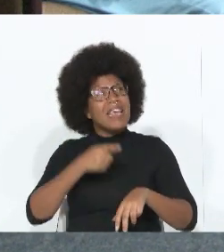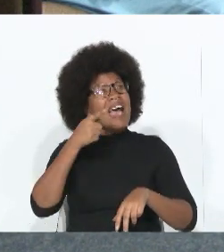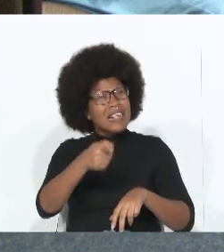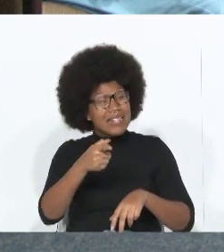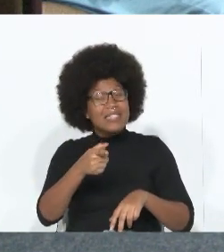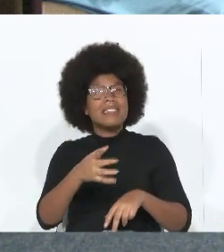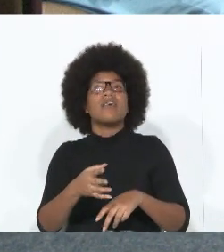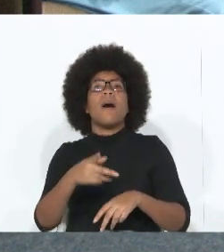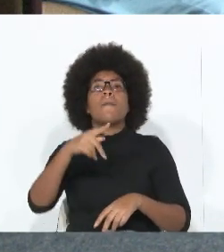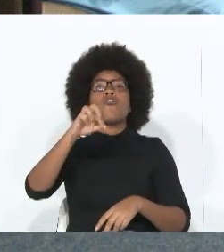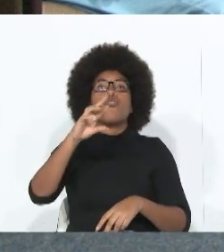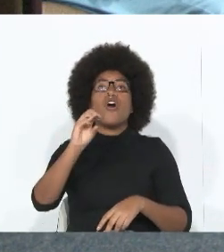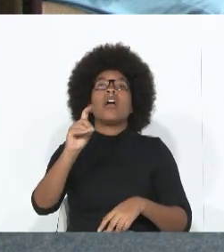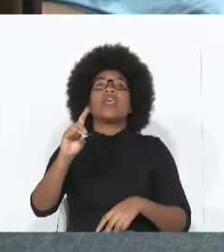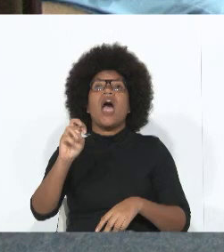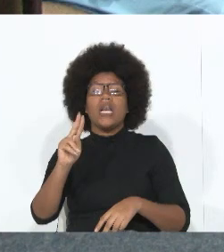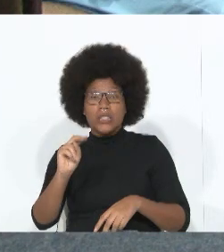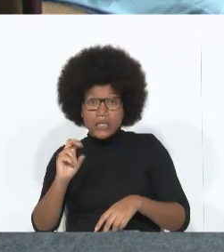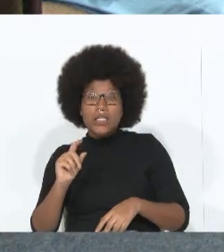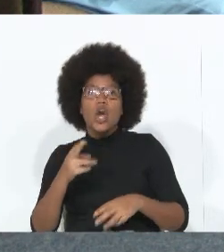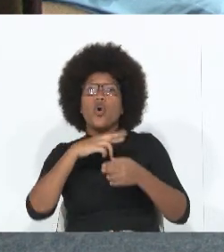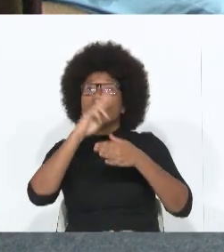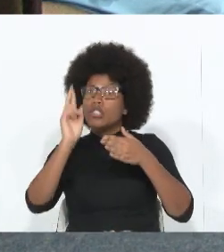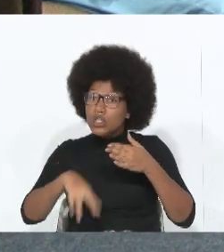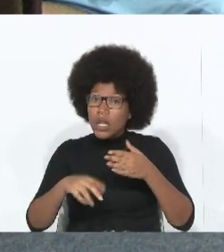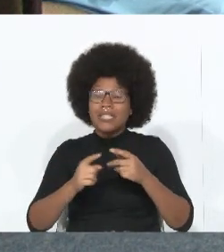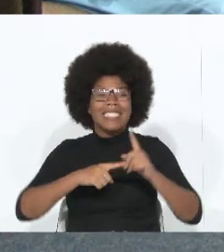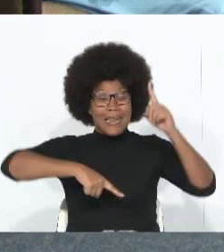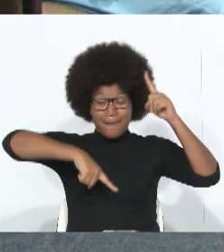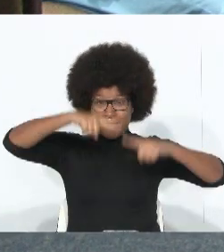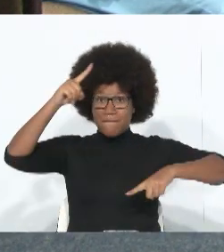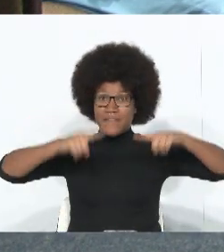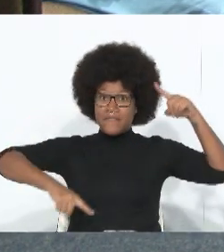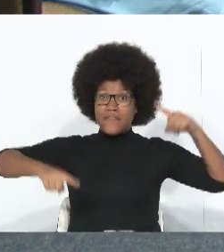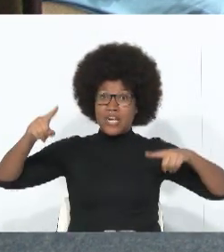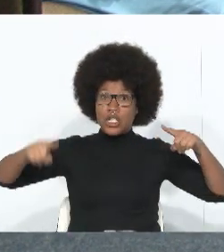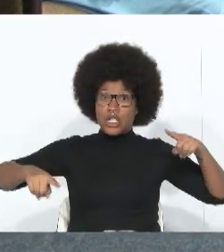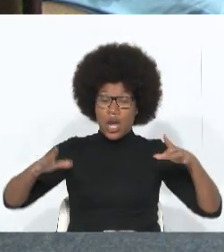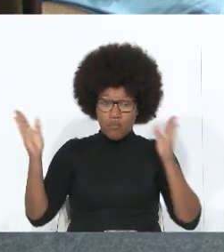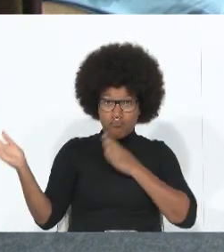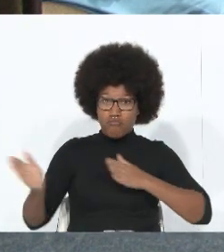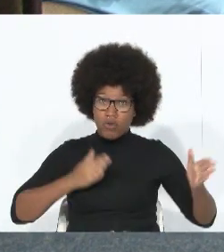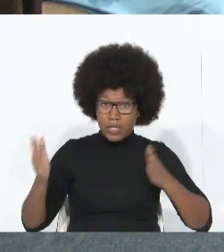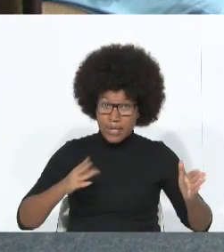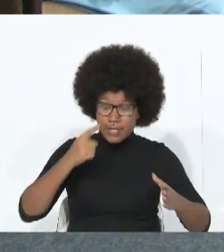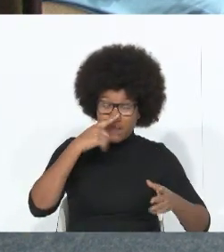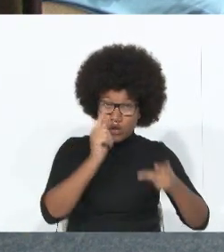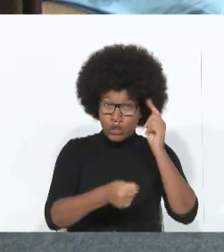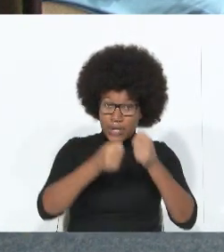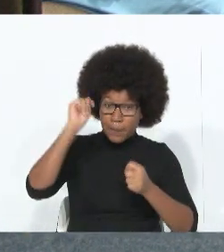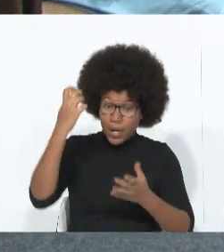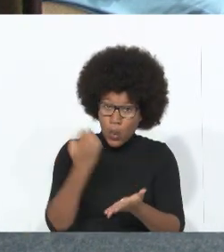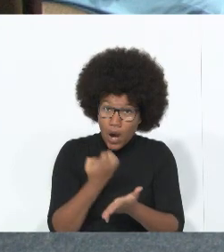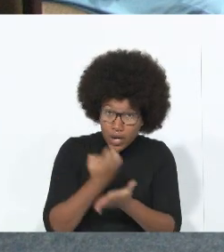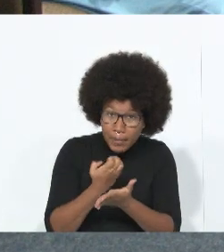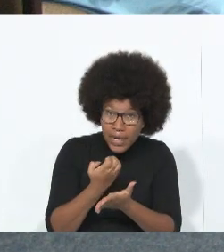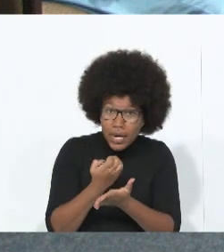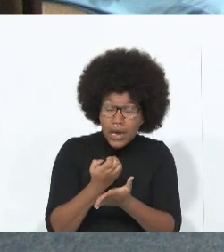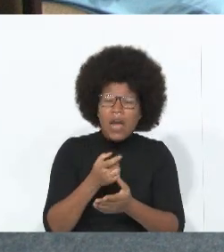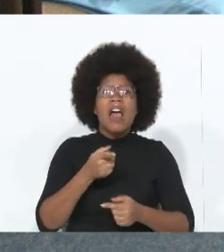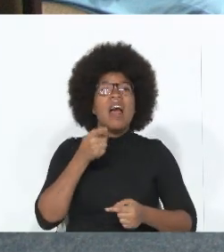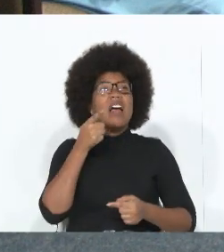give support for almost any type of project. We also offer marketing support. So if your film, you got accepted to go to